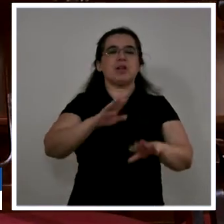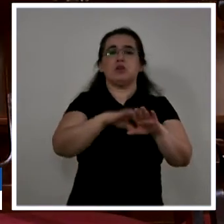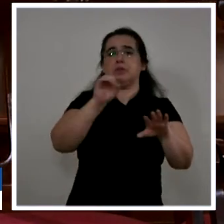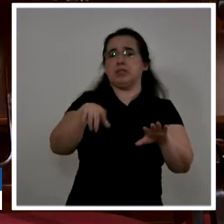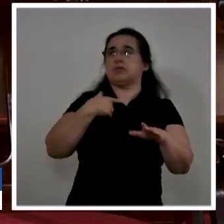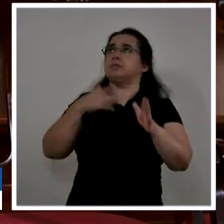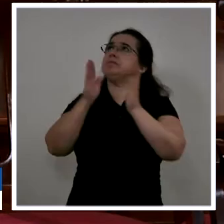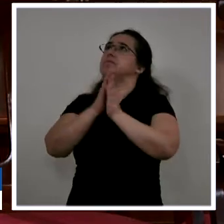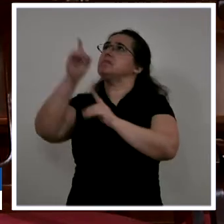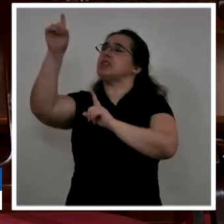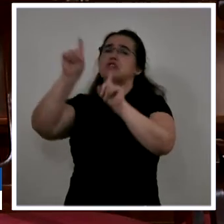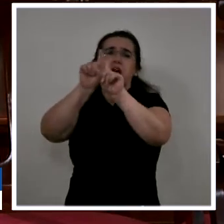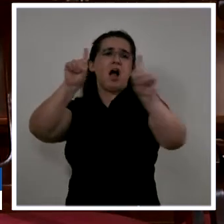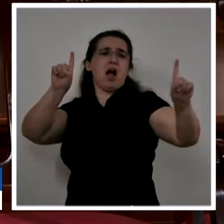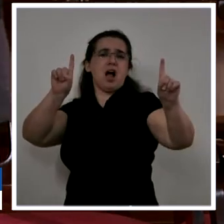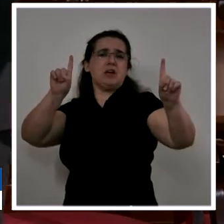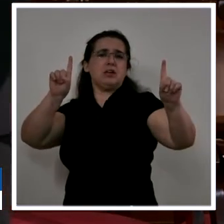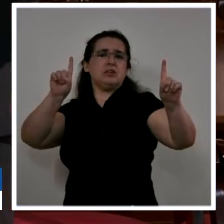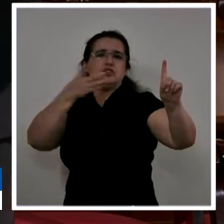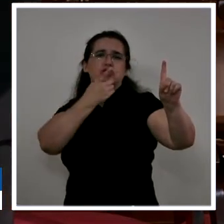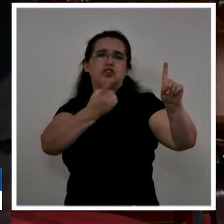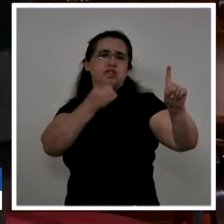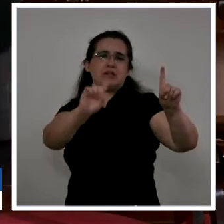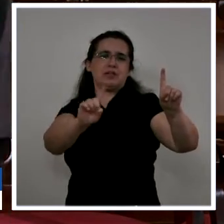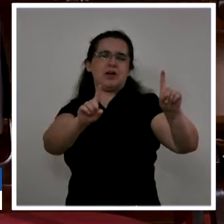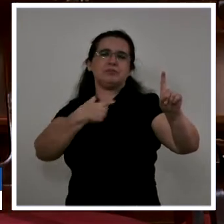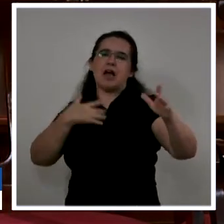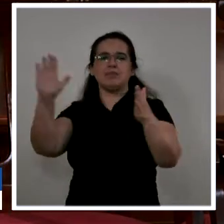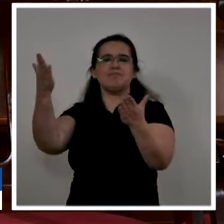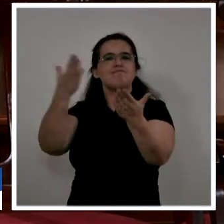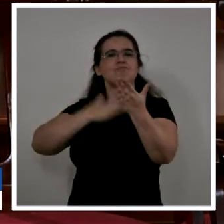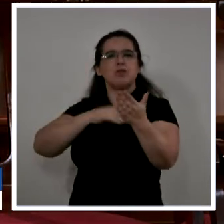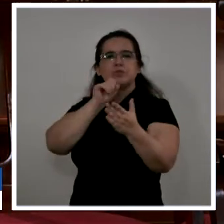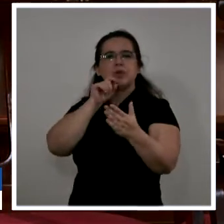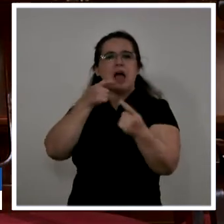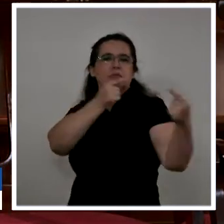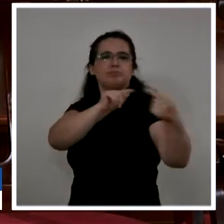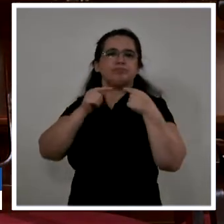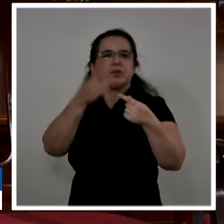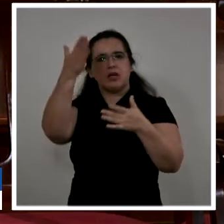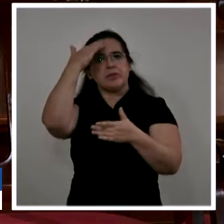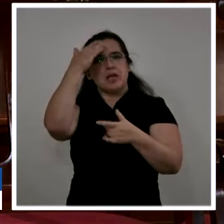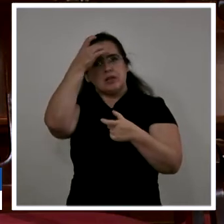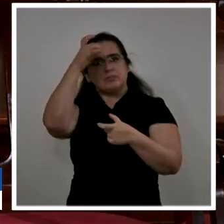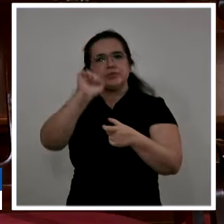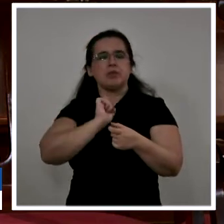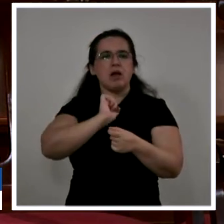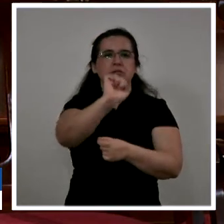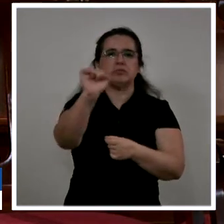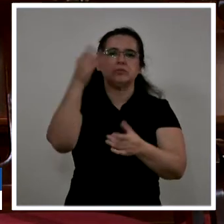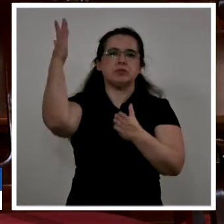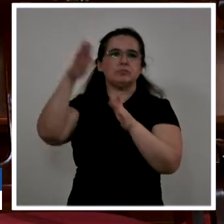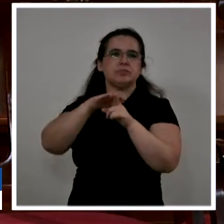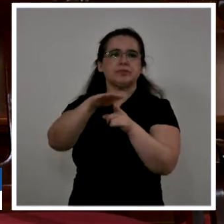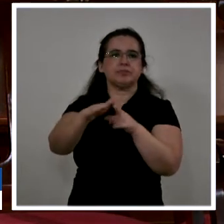não nos deixou, digamos, sem armas, ele deixou-nos com argumentos. I want to just read to you what Ellen White says